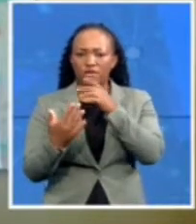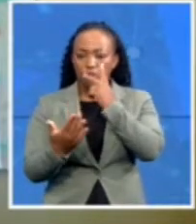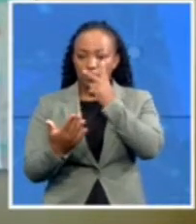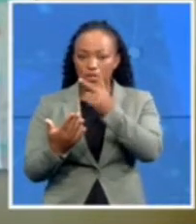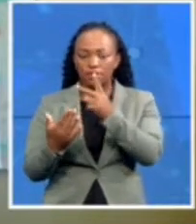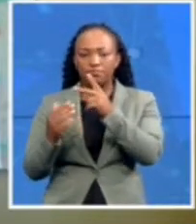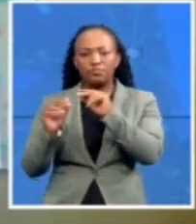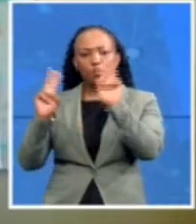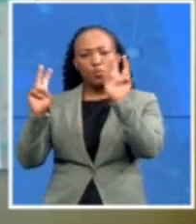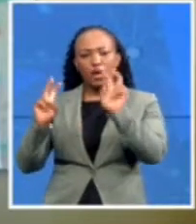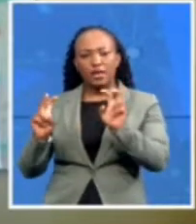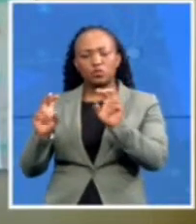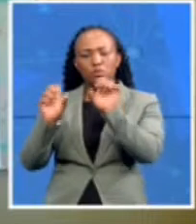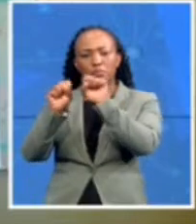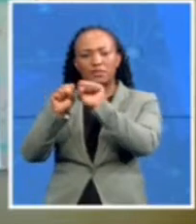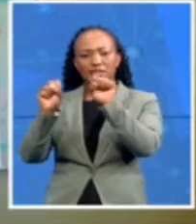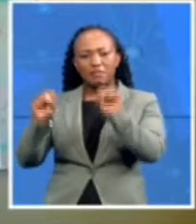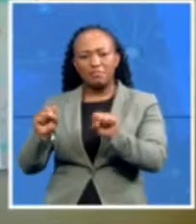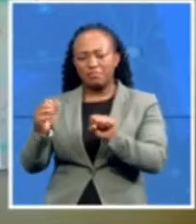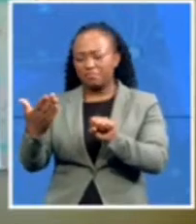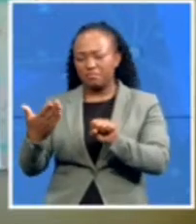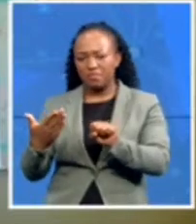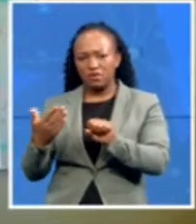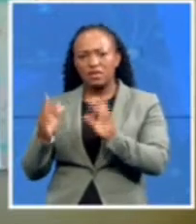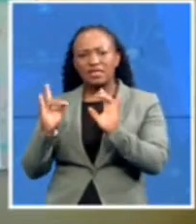is fully complying with their requirements.